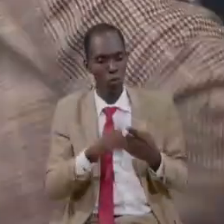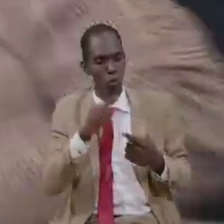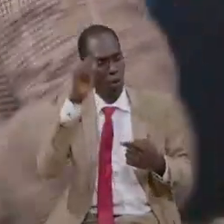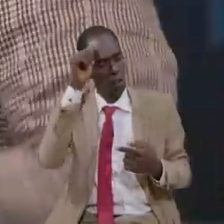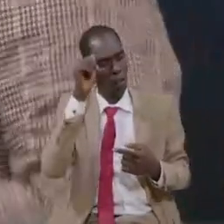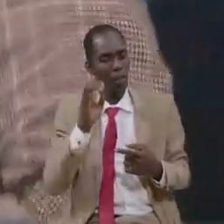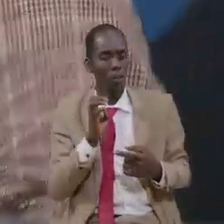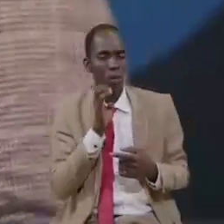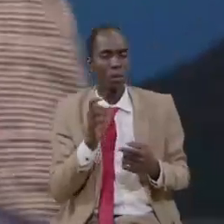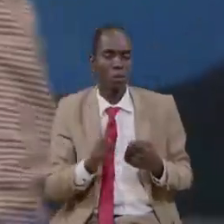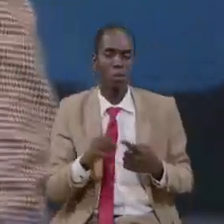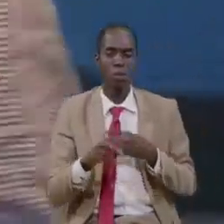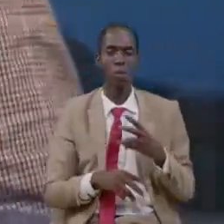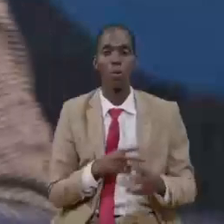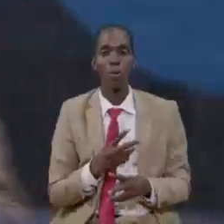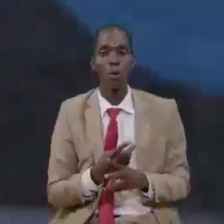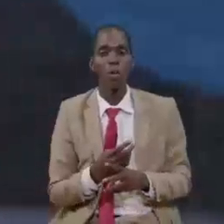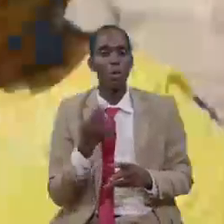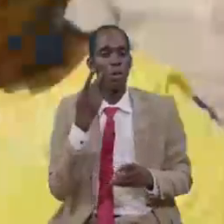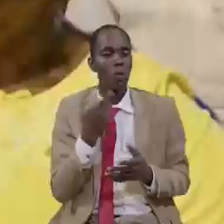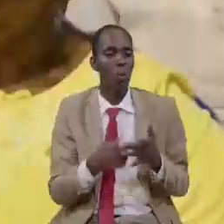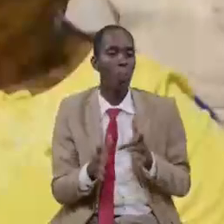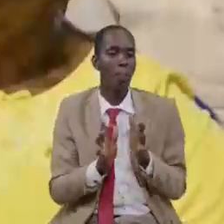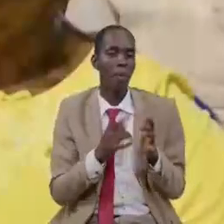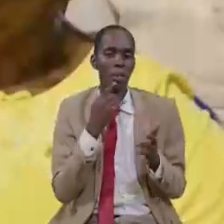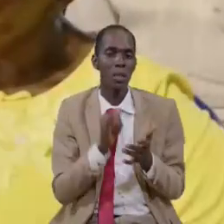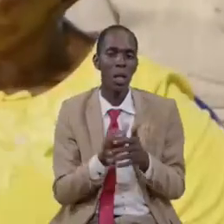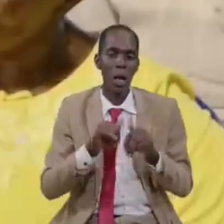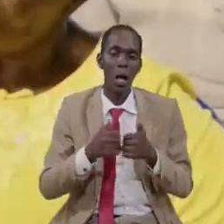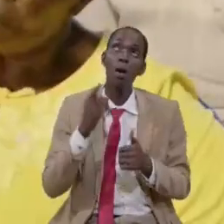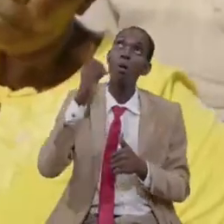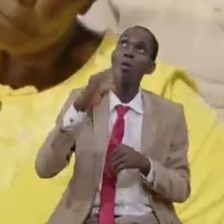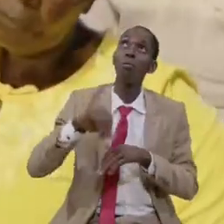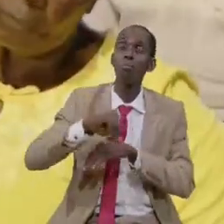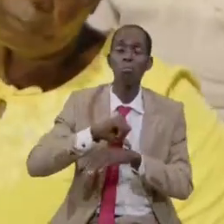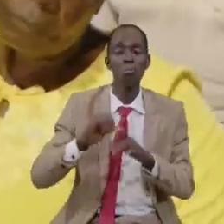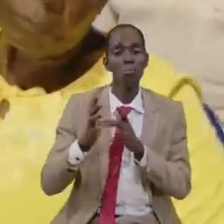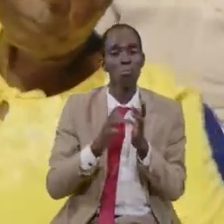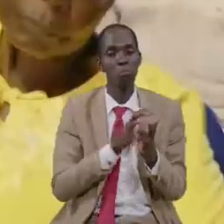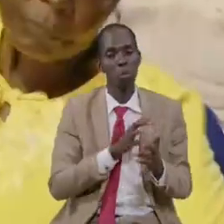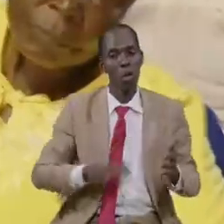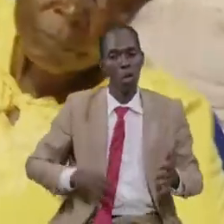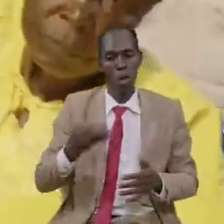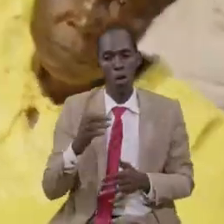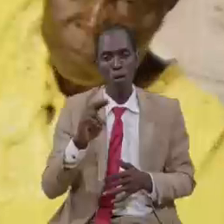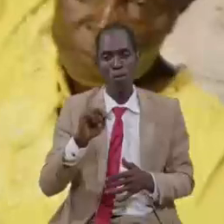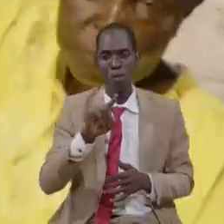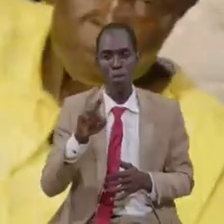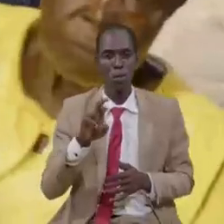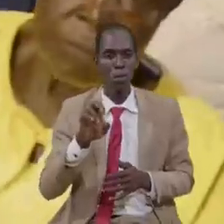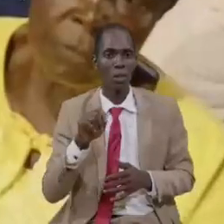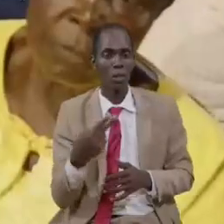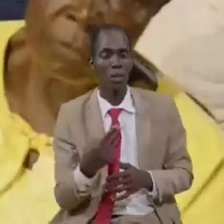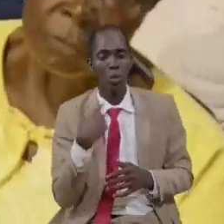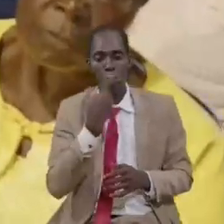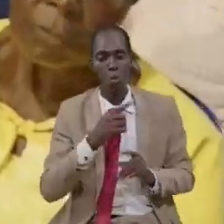Jesus Christ of Nazareth, who went about doing good and healing